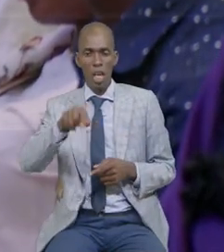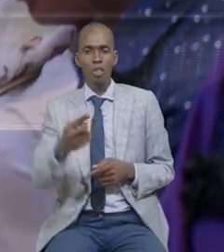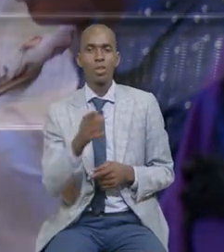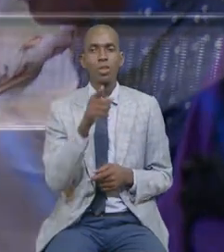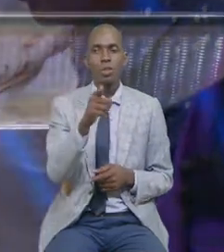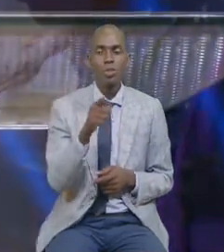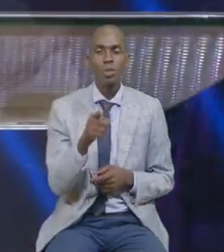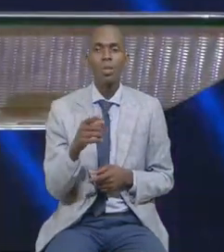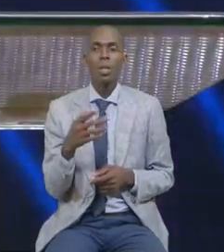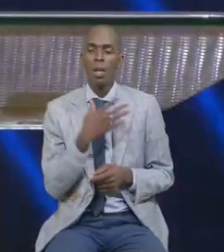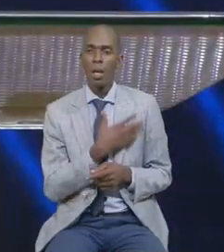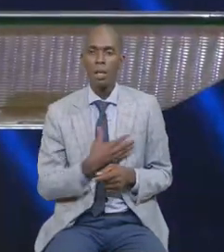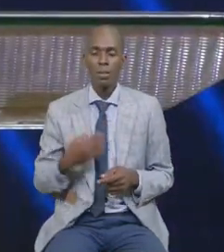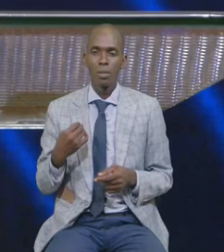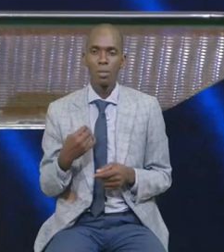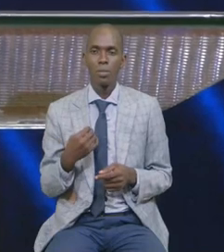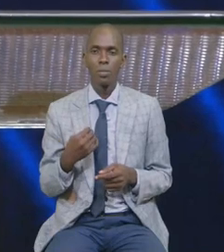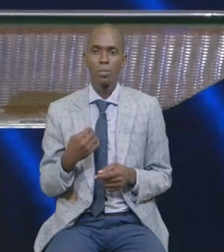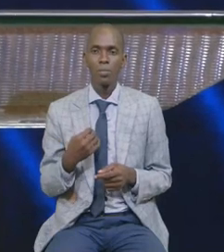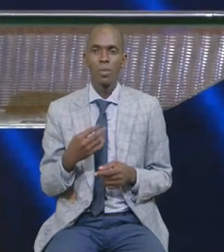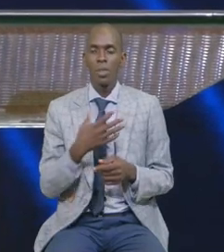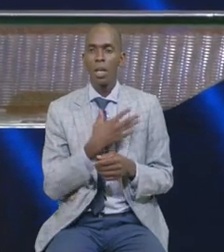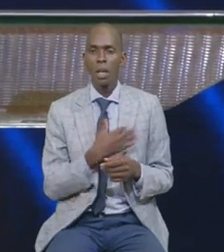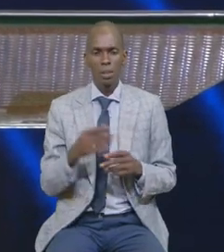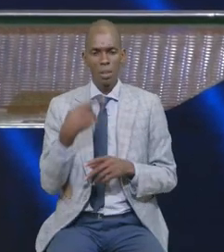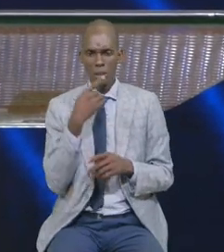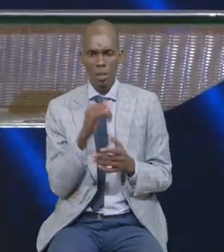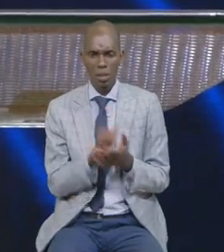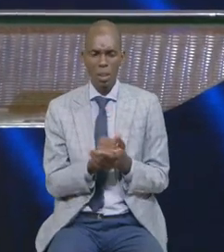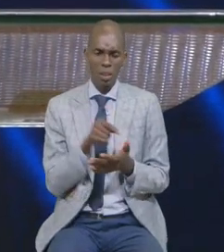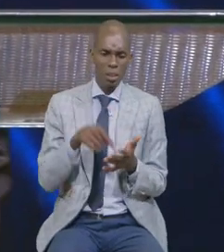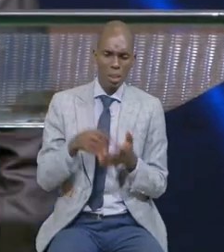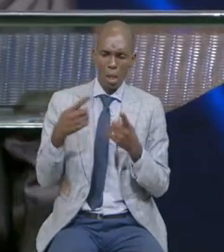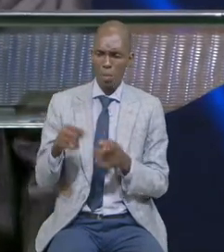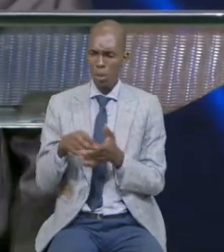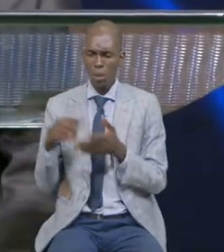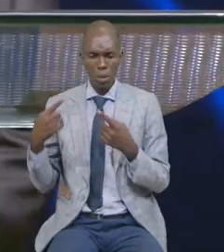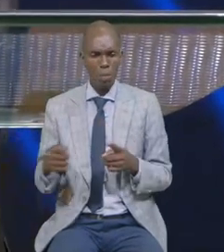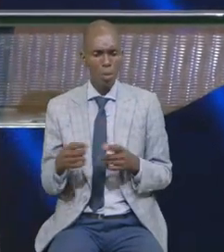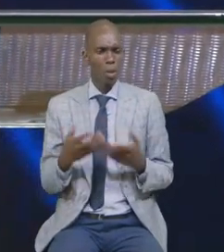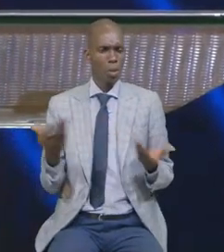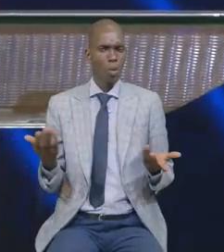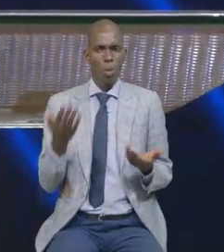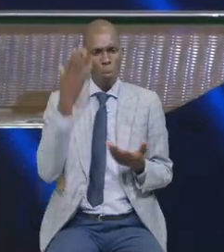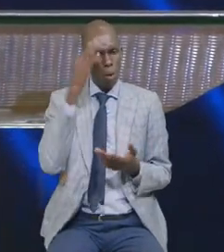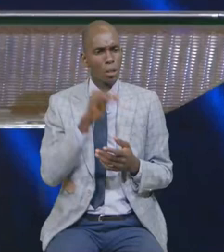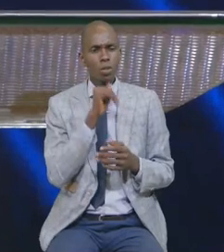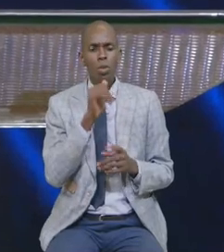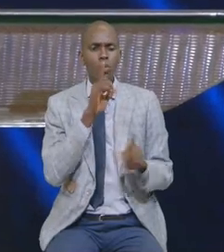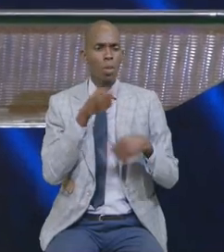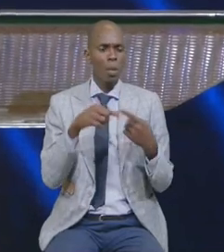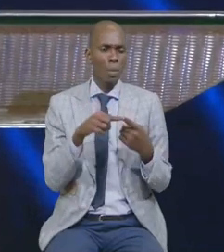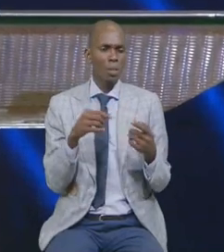you didn't even know head or tail about, and they are saying, this happened, this happened. Why didn't they see other people? Why is it only